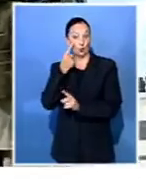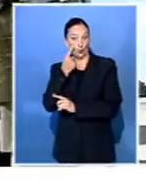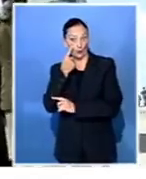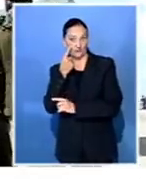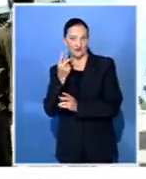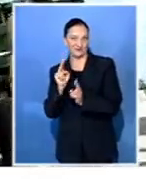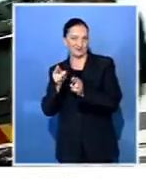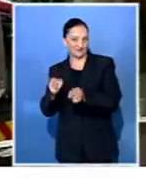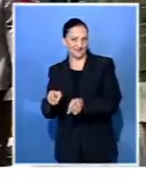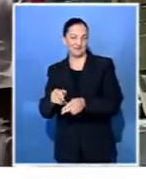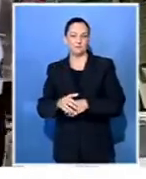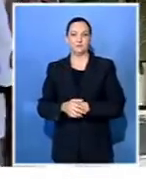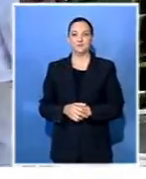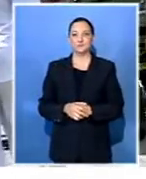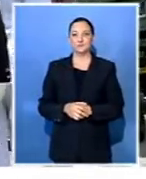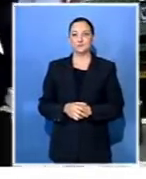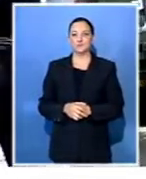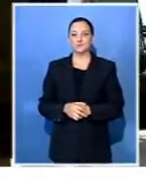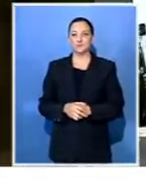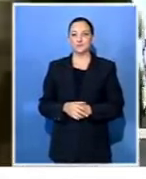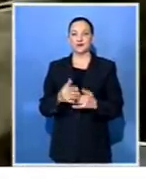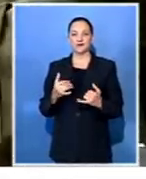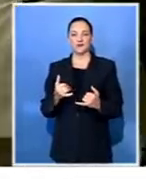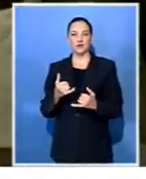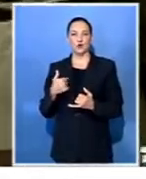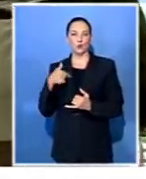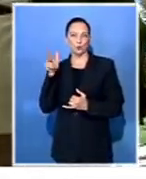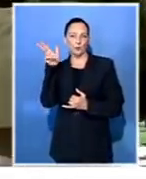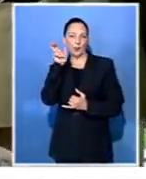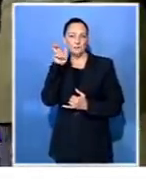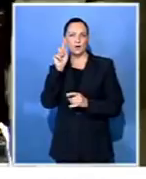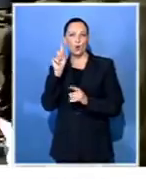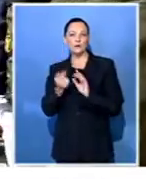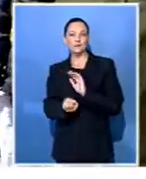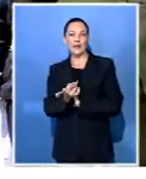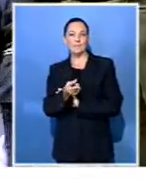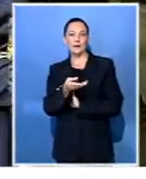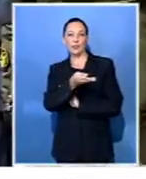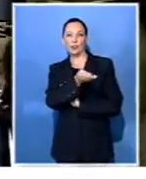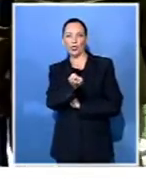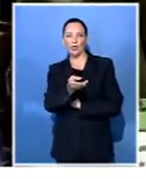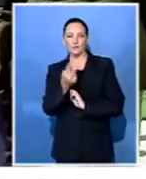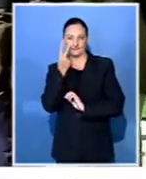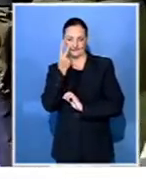witness. All right, let's listen in now to what is happening at the venue.